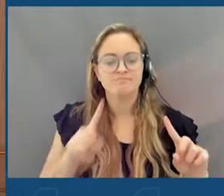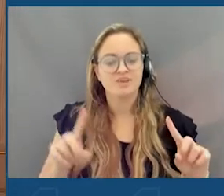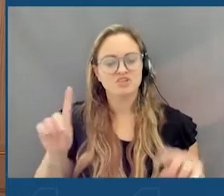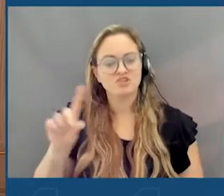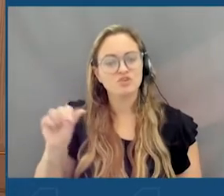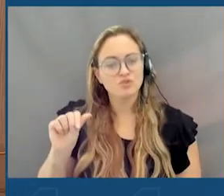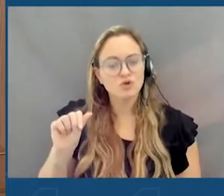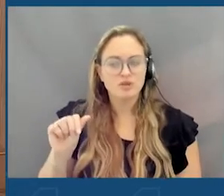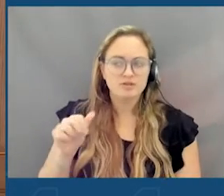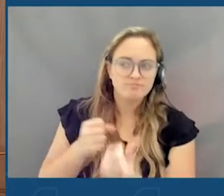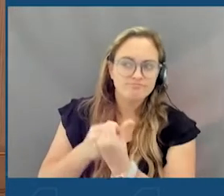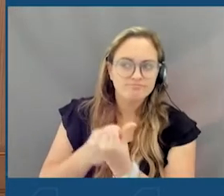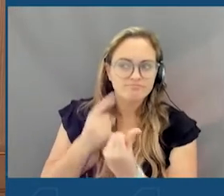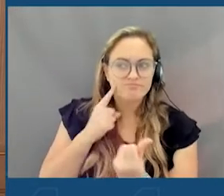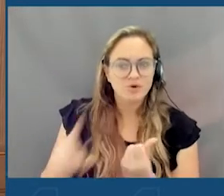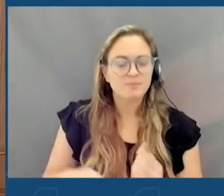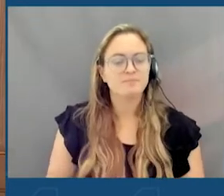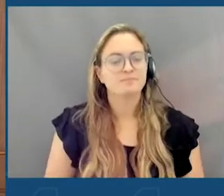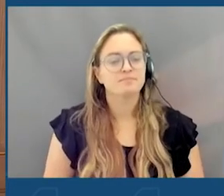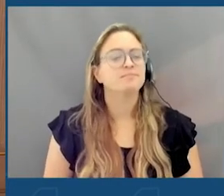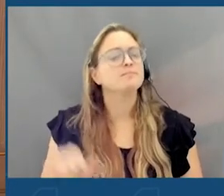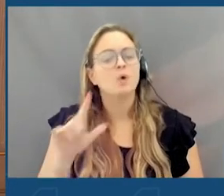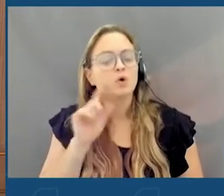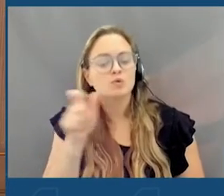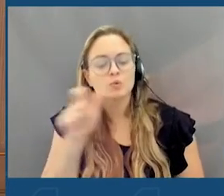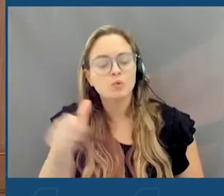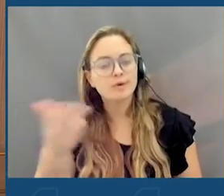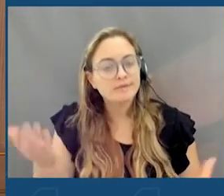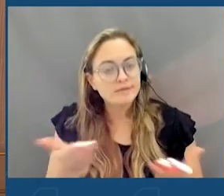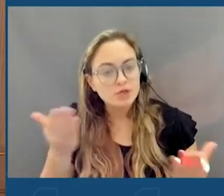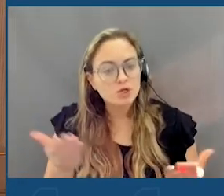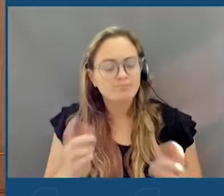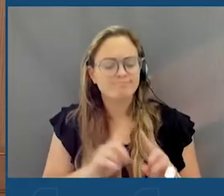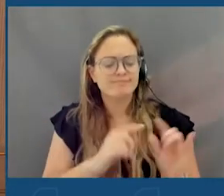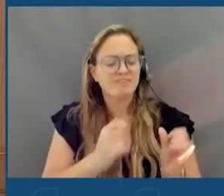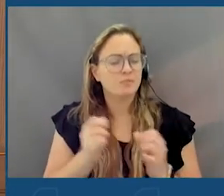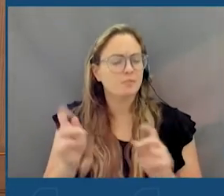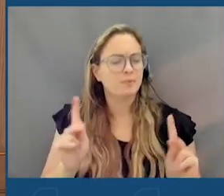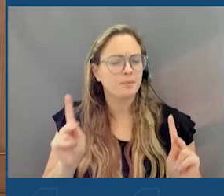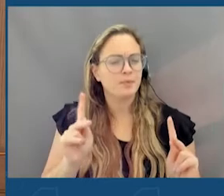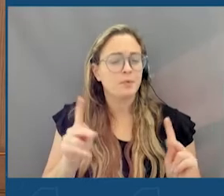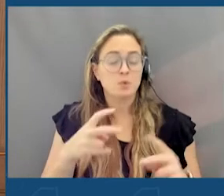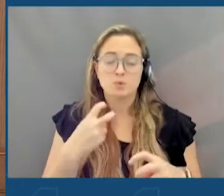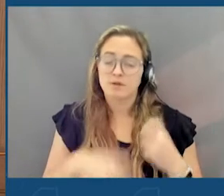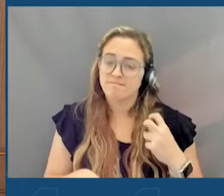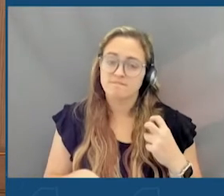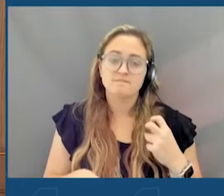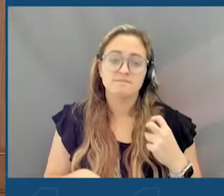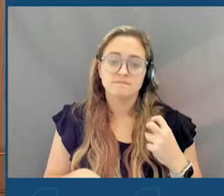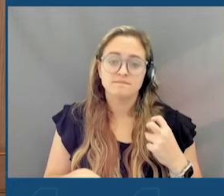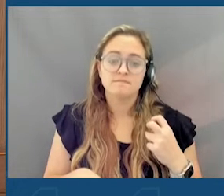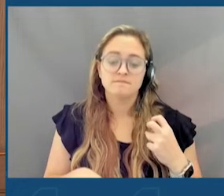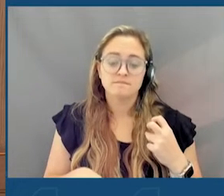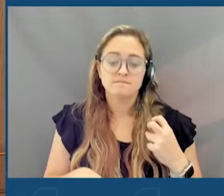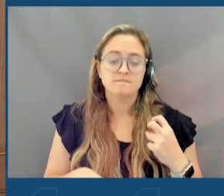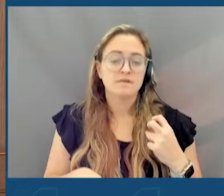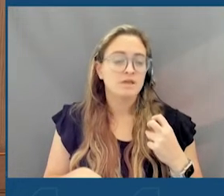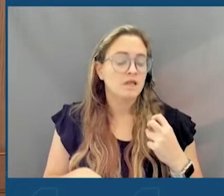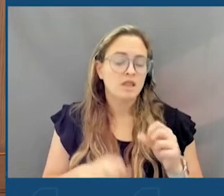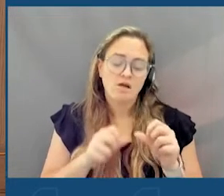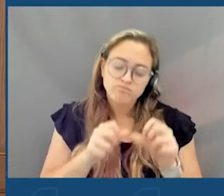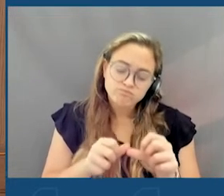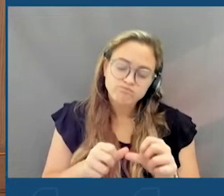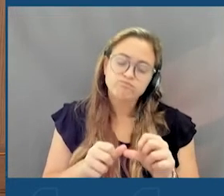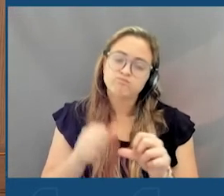him a shout out as well. We also have here two individuals who are as tough as nails, who are unrelenting in